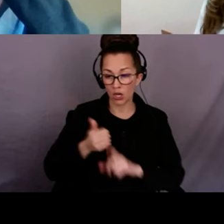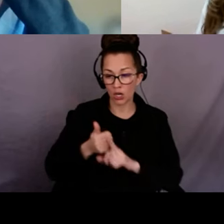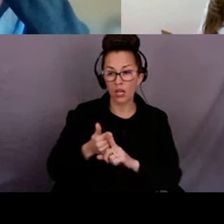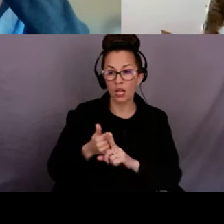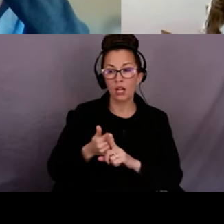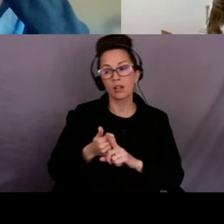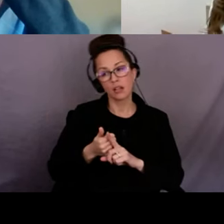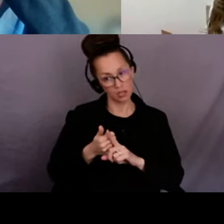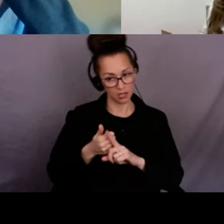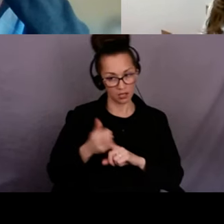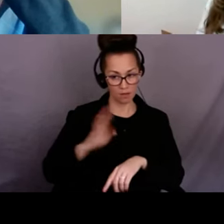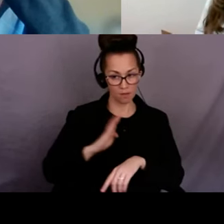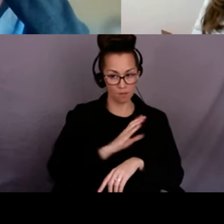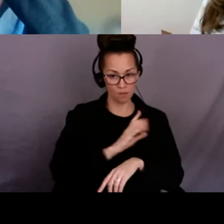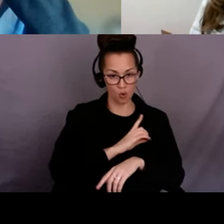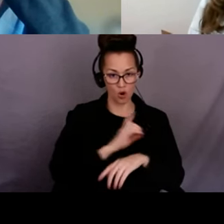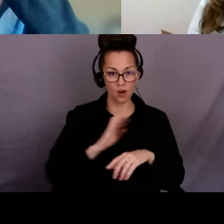CAB and a very much involved